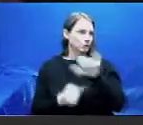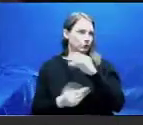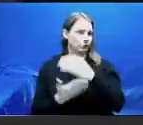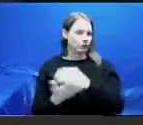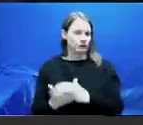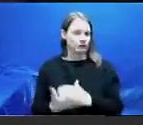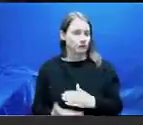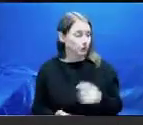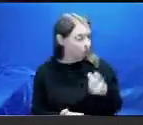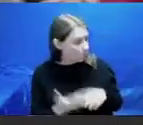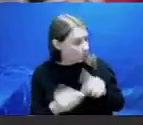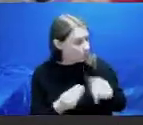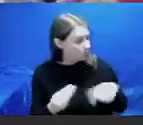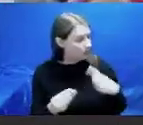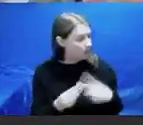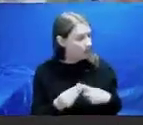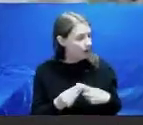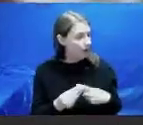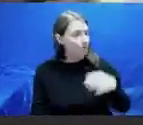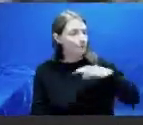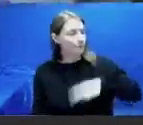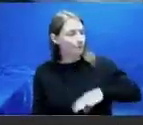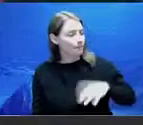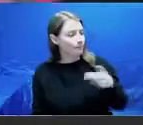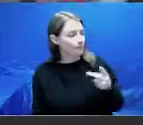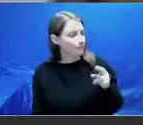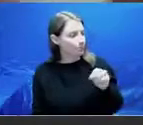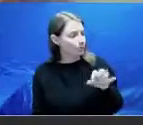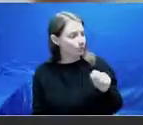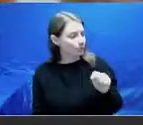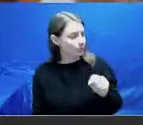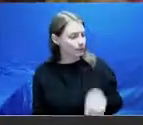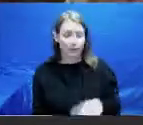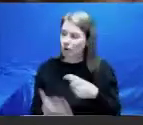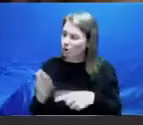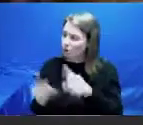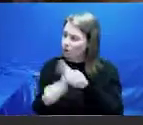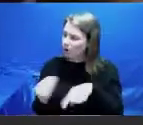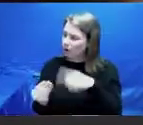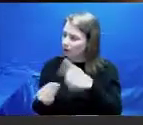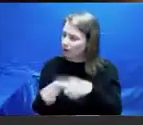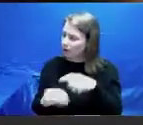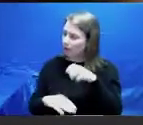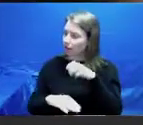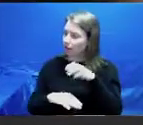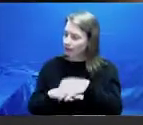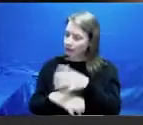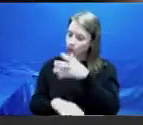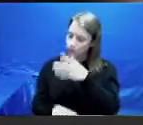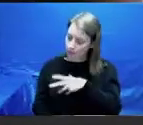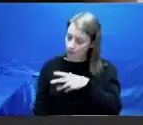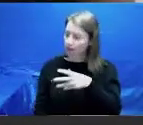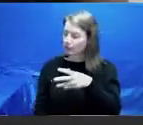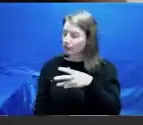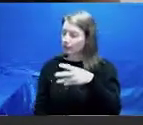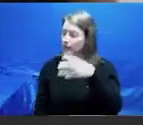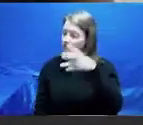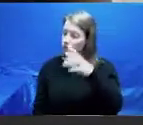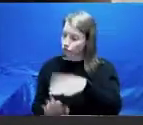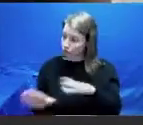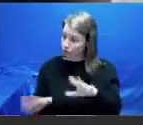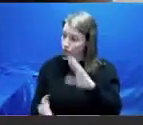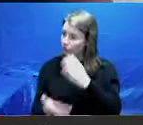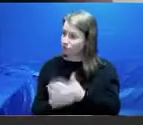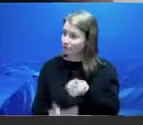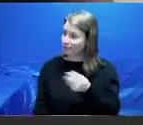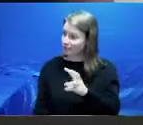off of it. Look what it says right here. English women and children arrived in Jamestown in 1609. The year John... One of the things I found is that kids were